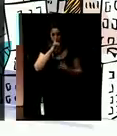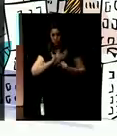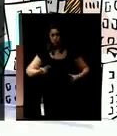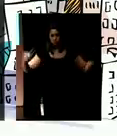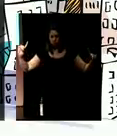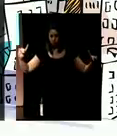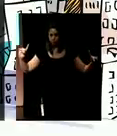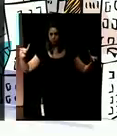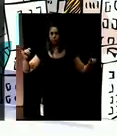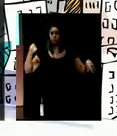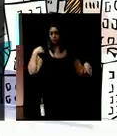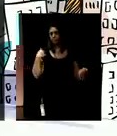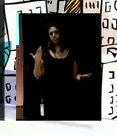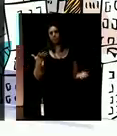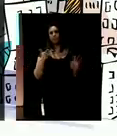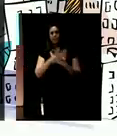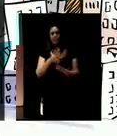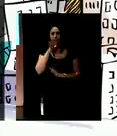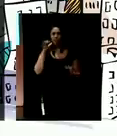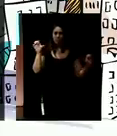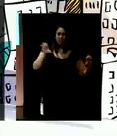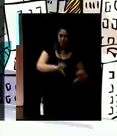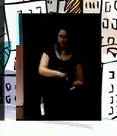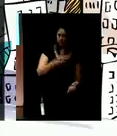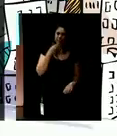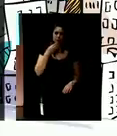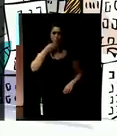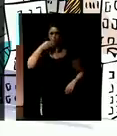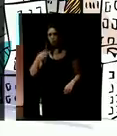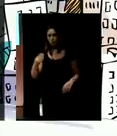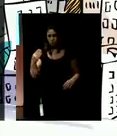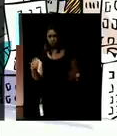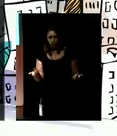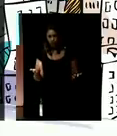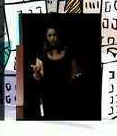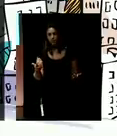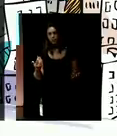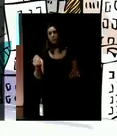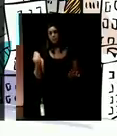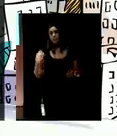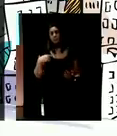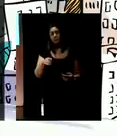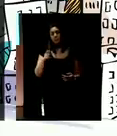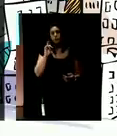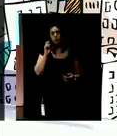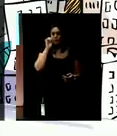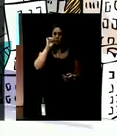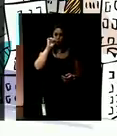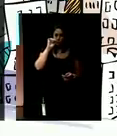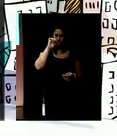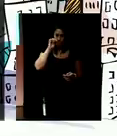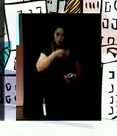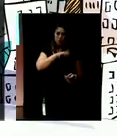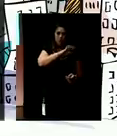only 1 year, and despite of the economic crisis. and without taking into account national